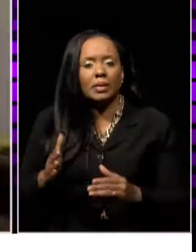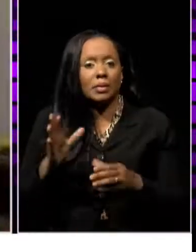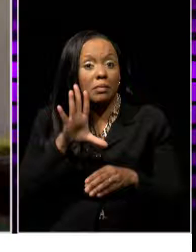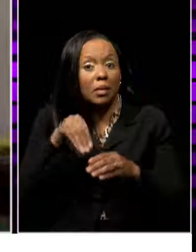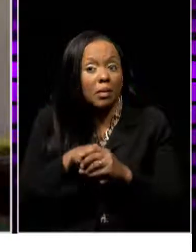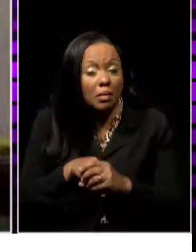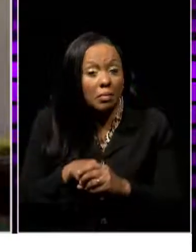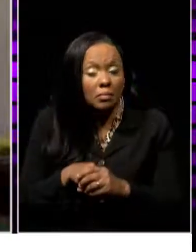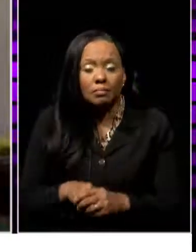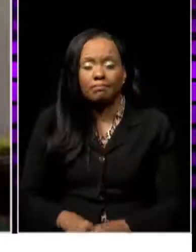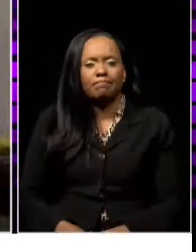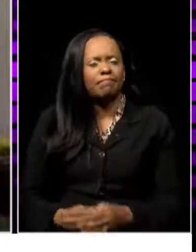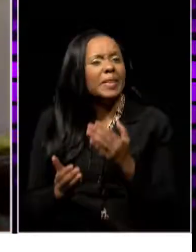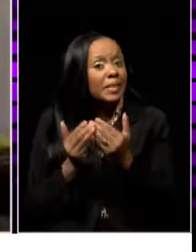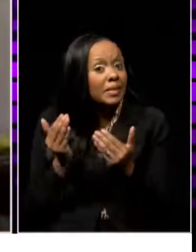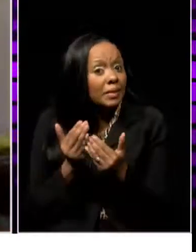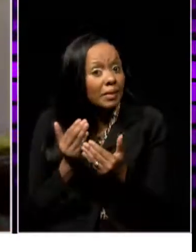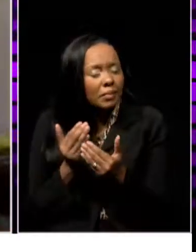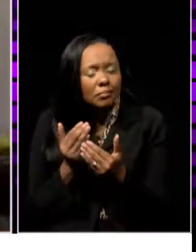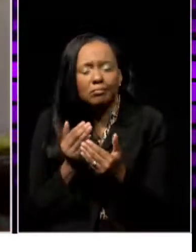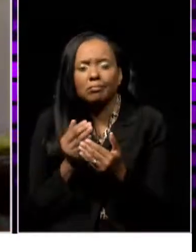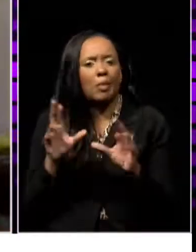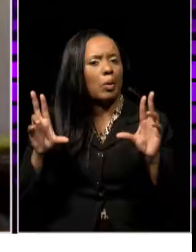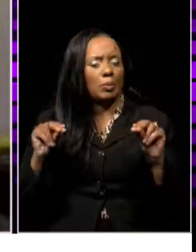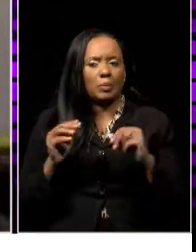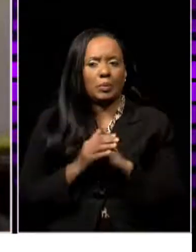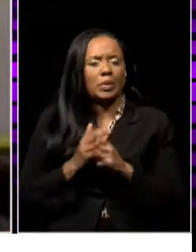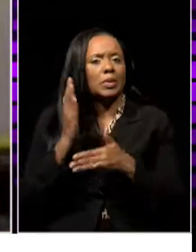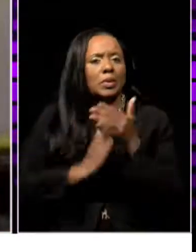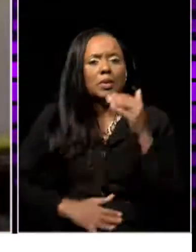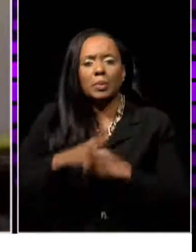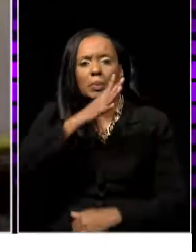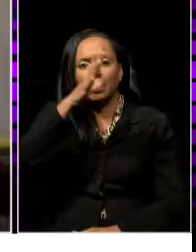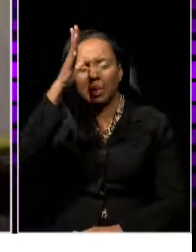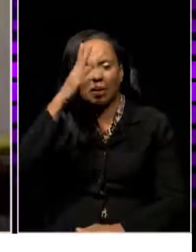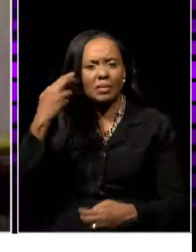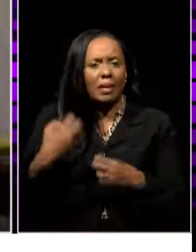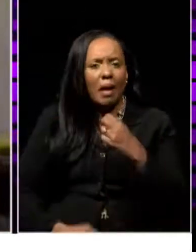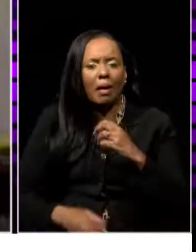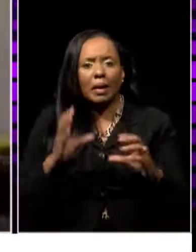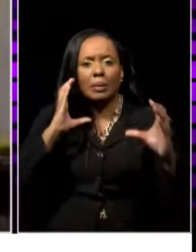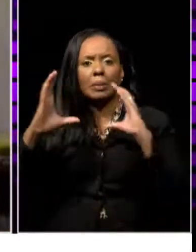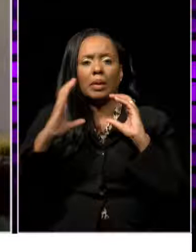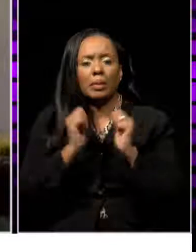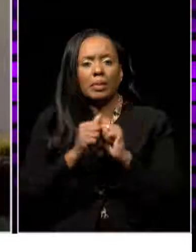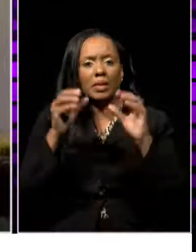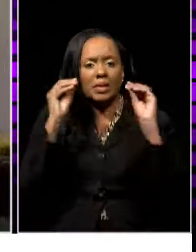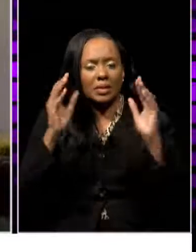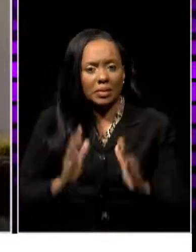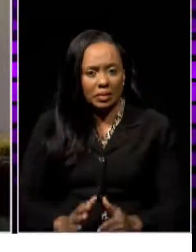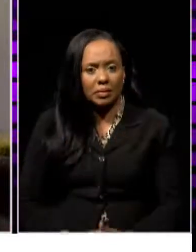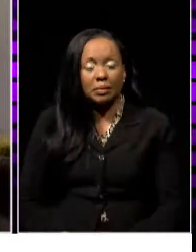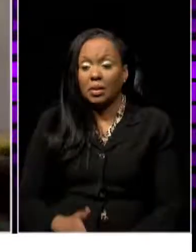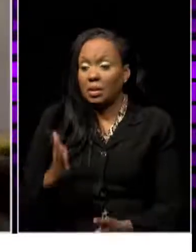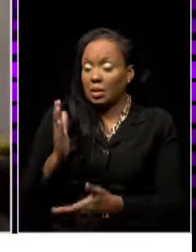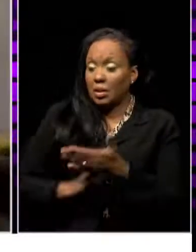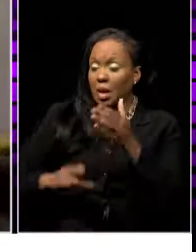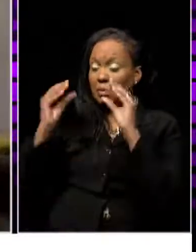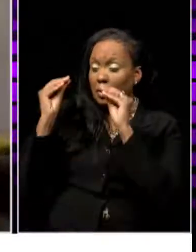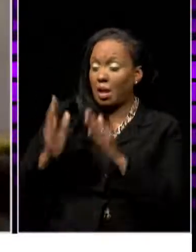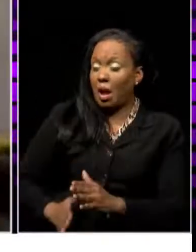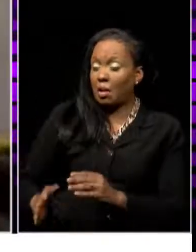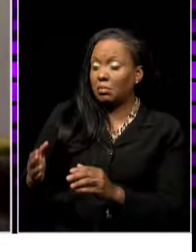will not. There will be some parents that find difficulty communicating with teachers, and there will be some teachers that find